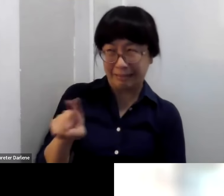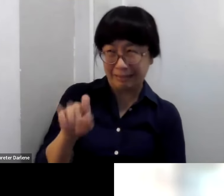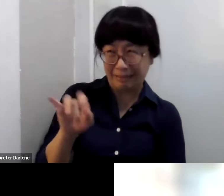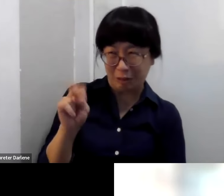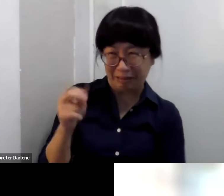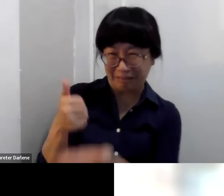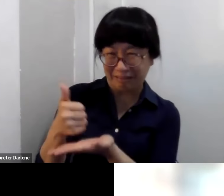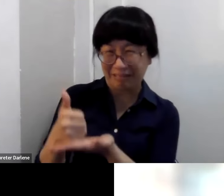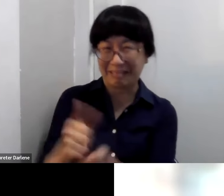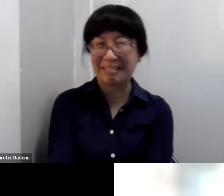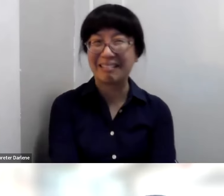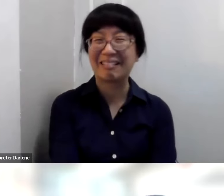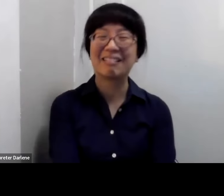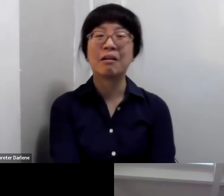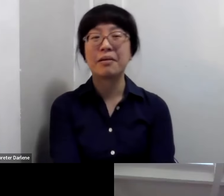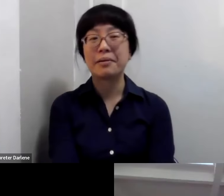one.